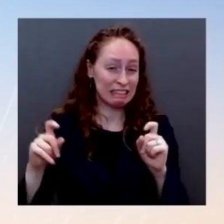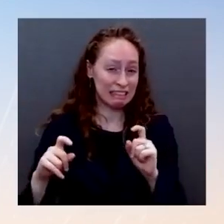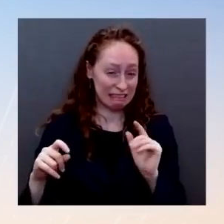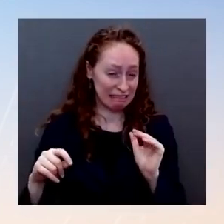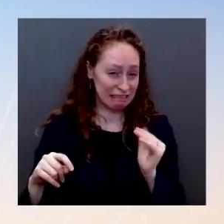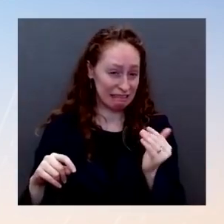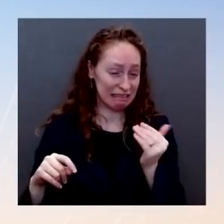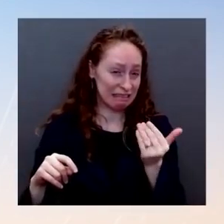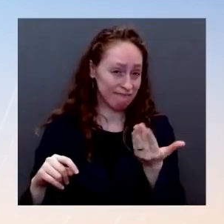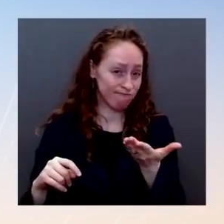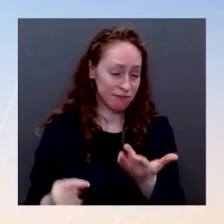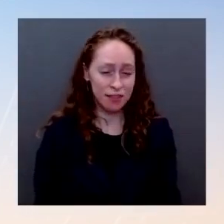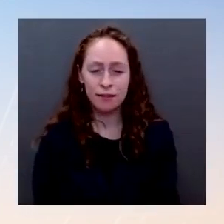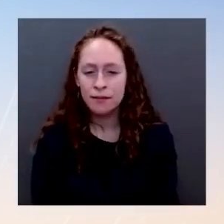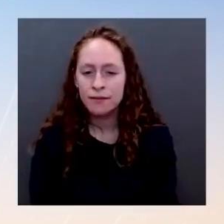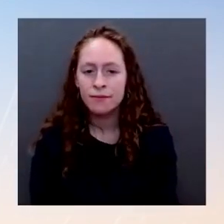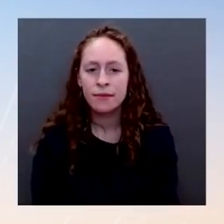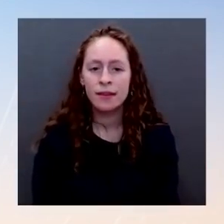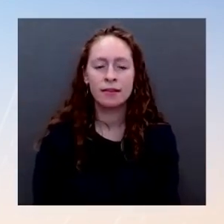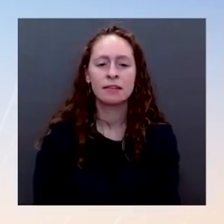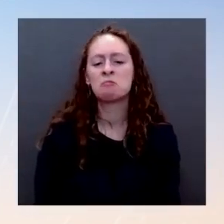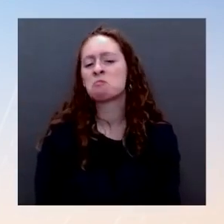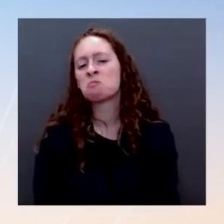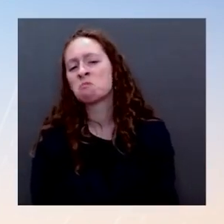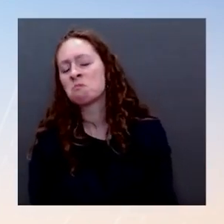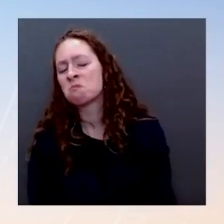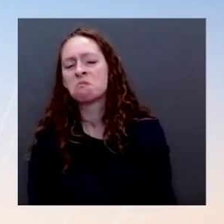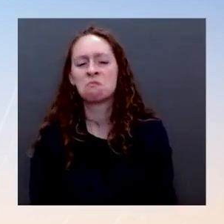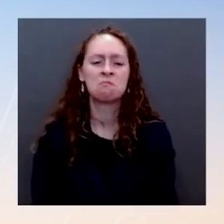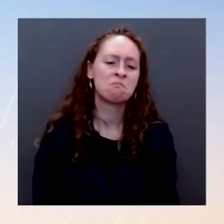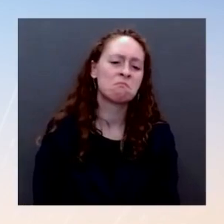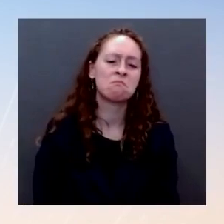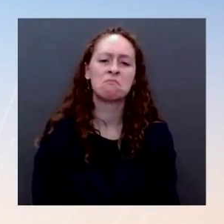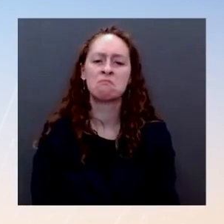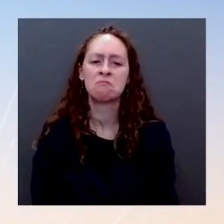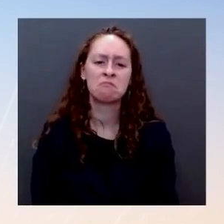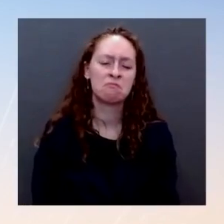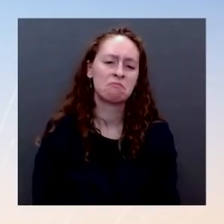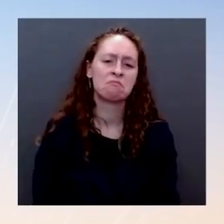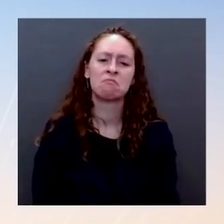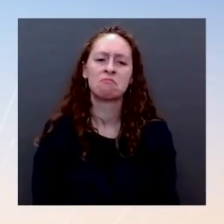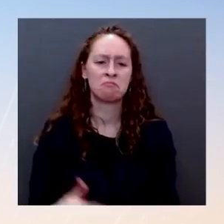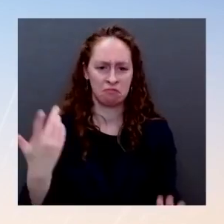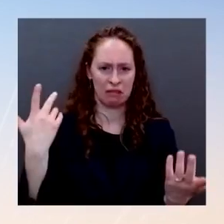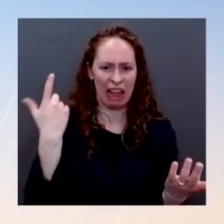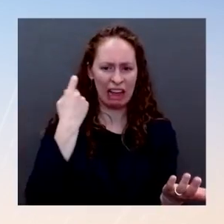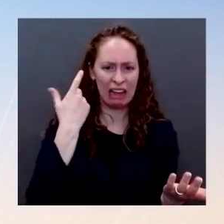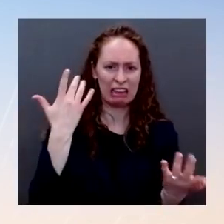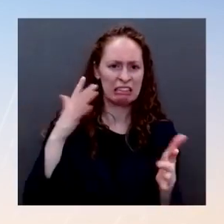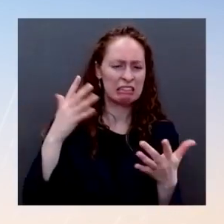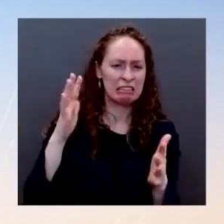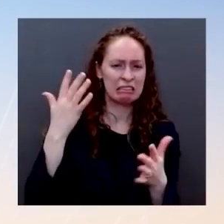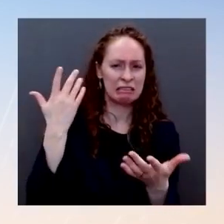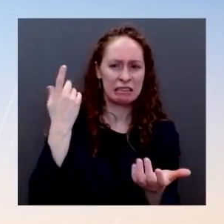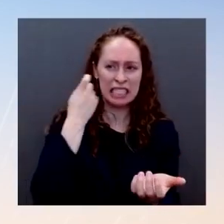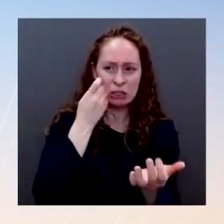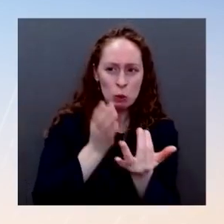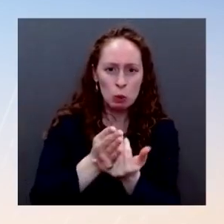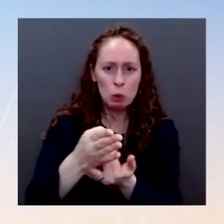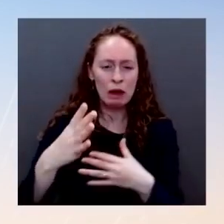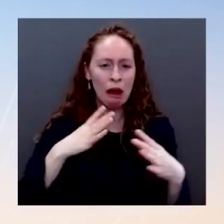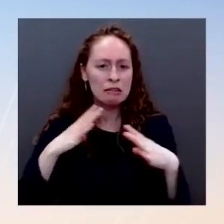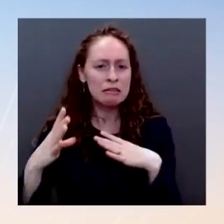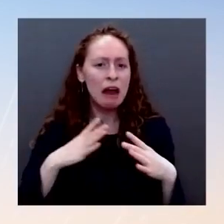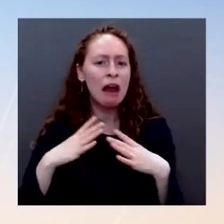ones. They wanted to ensure they tested before they saw loved ones. And we were not where we needed to be. We're still not. What we've done is try